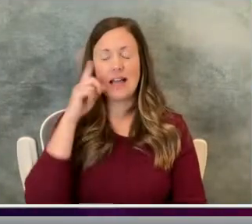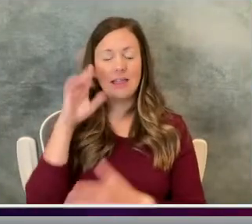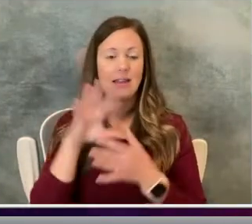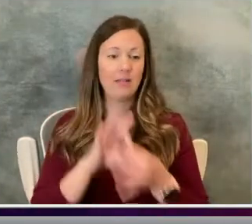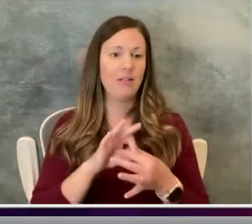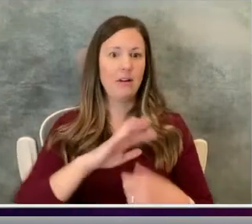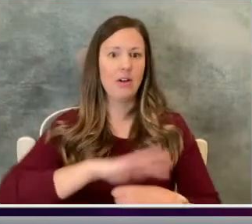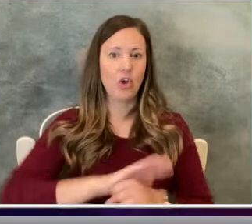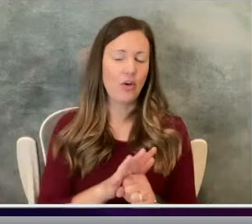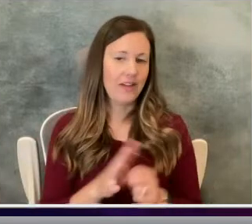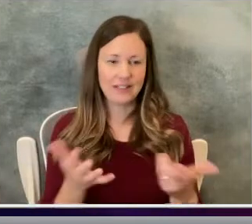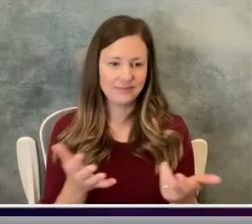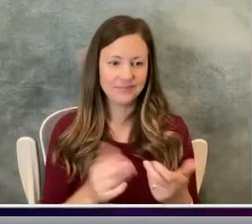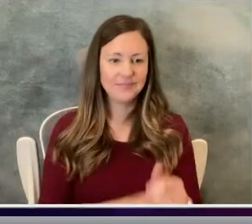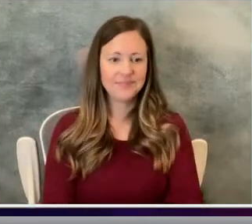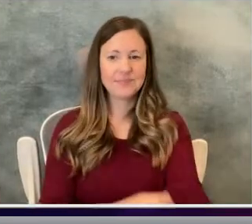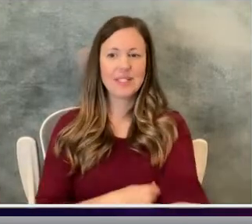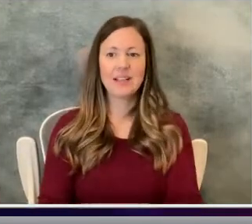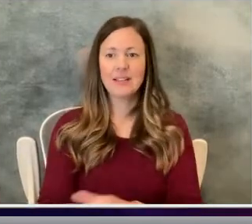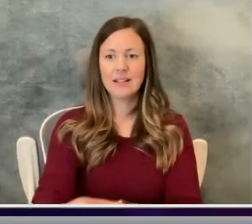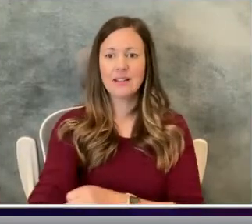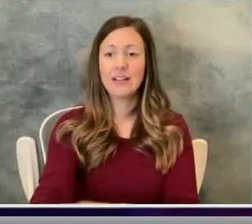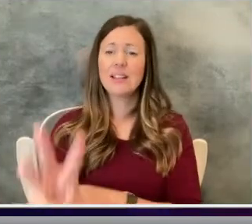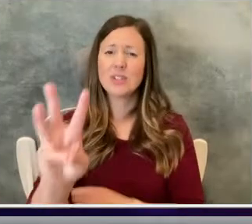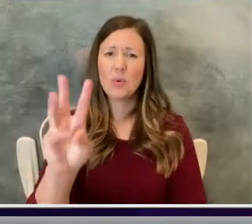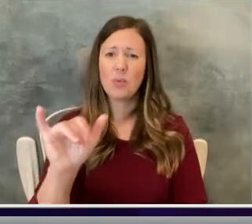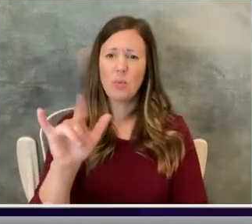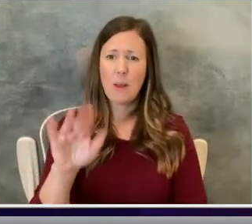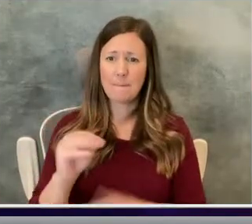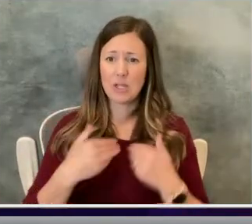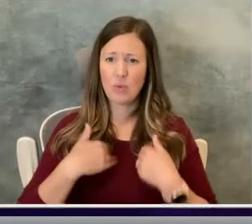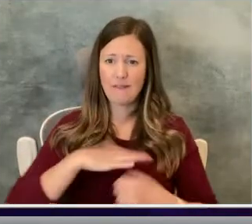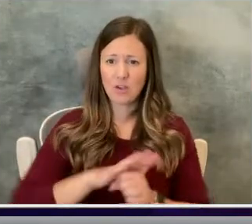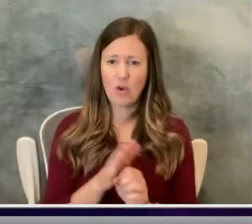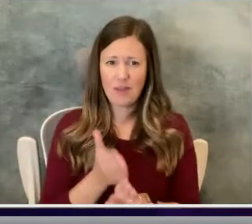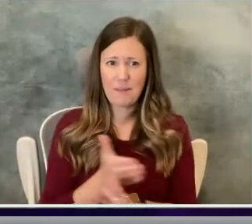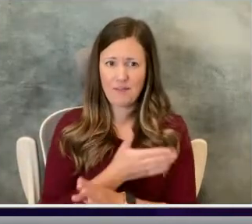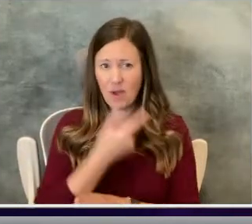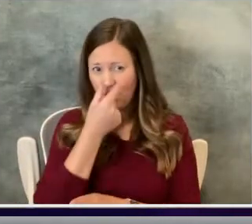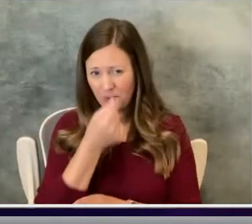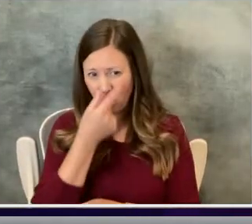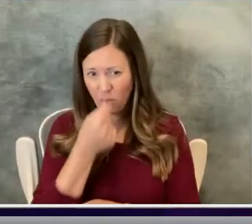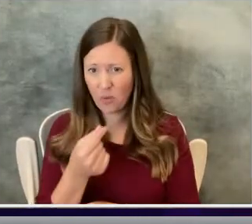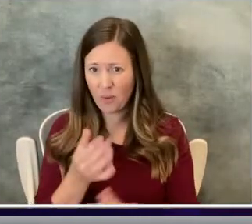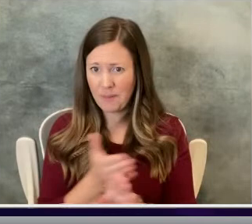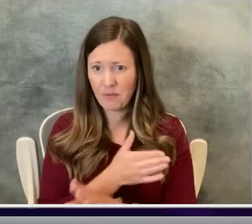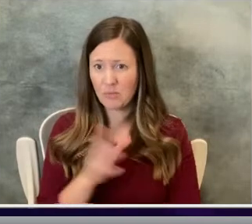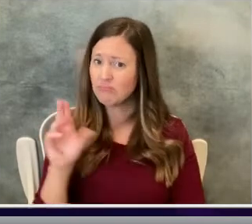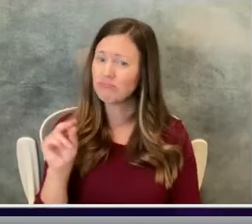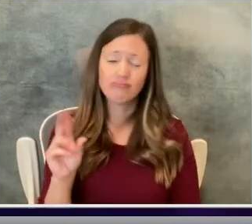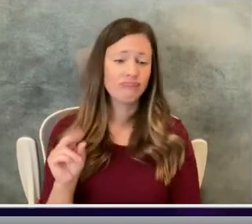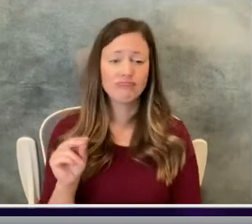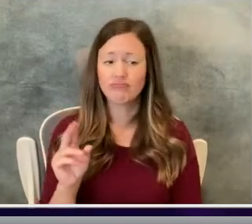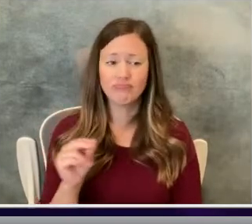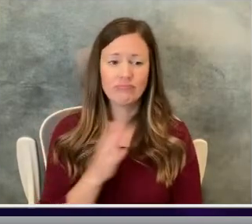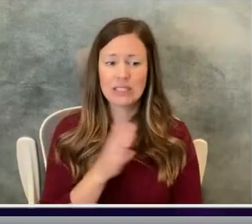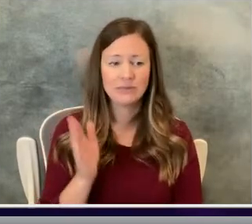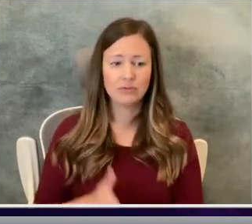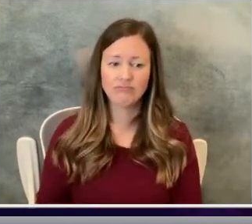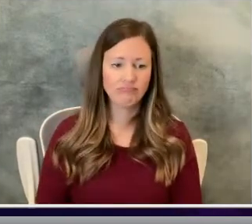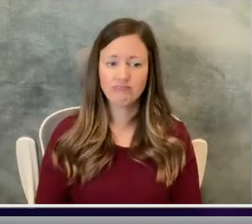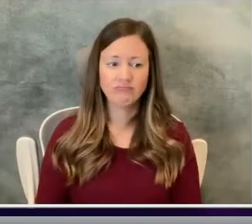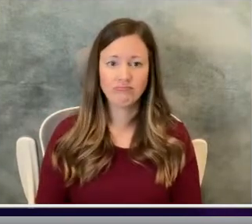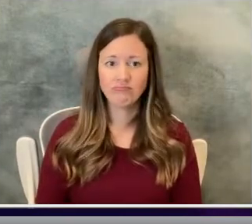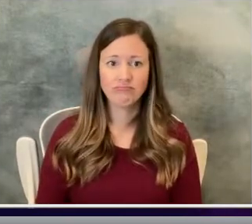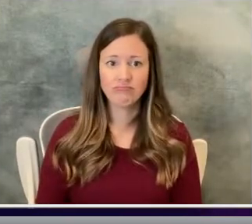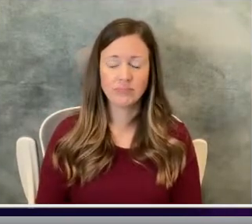William, did you have COVID before this? Do you remember having a cold or any sort of virus? Never. So it's truly a mystery. Yeah, what it could